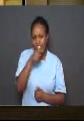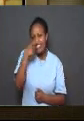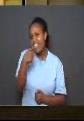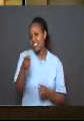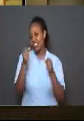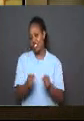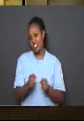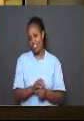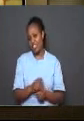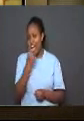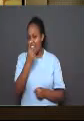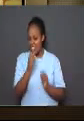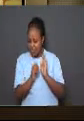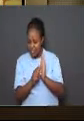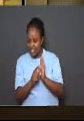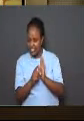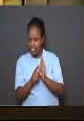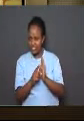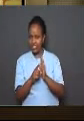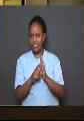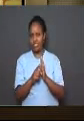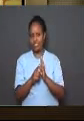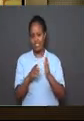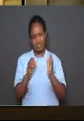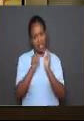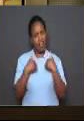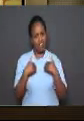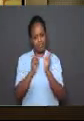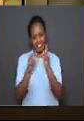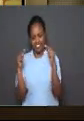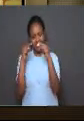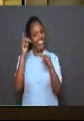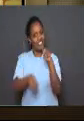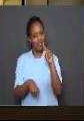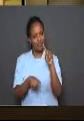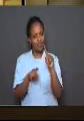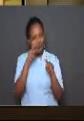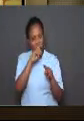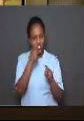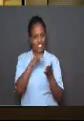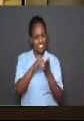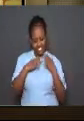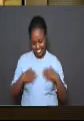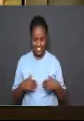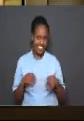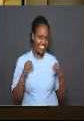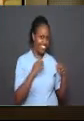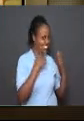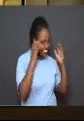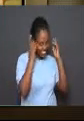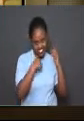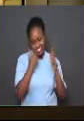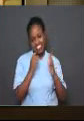truth. Some signs are a lack of eye contact and uncomfortable